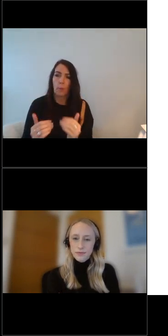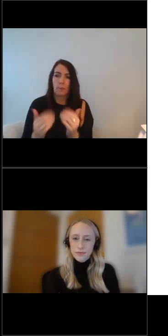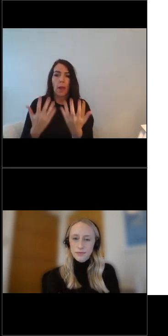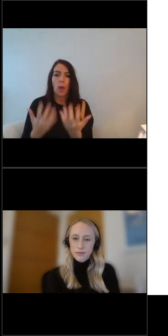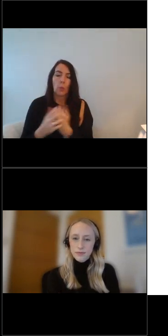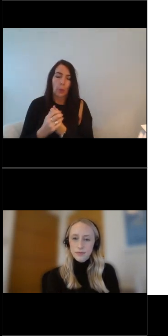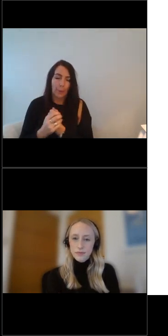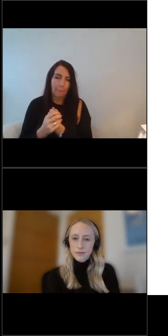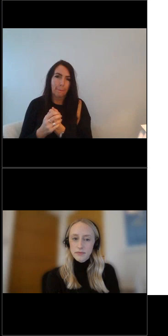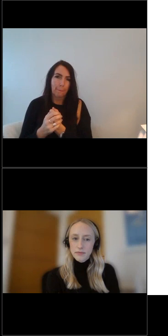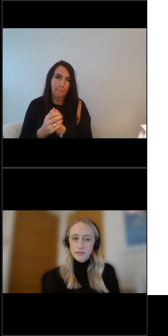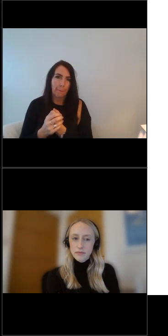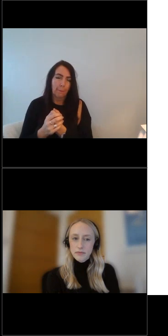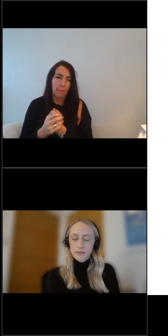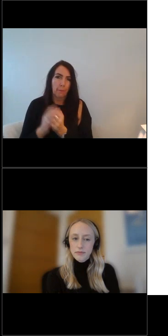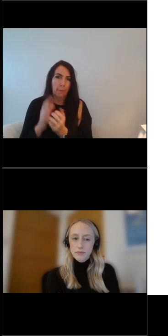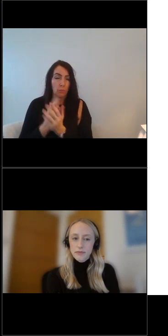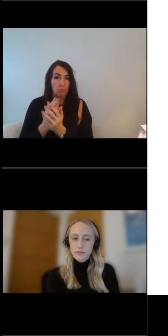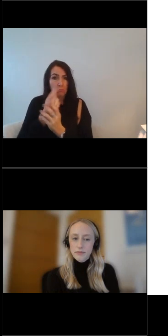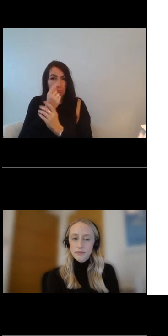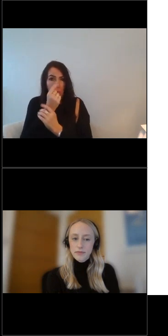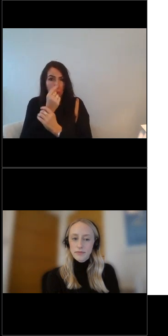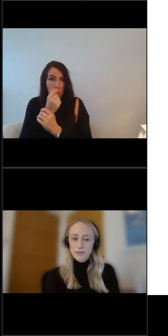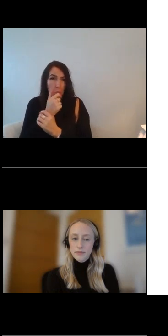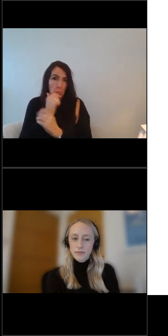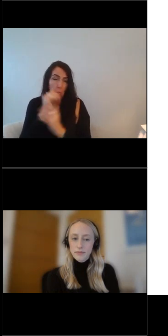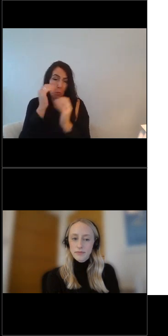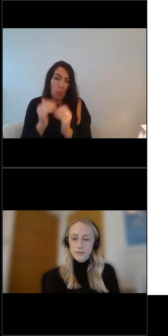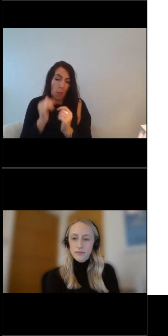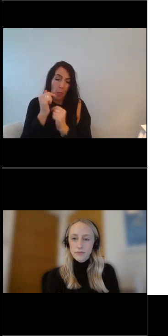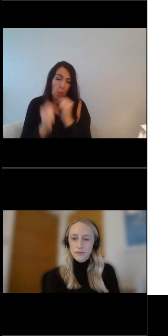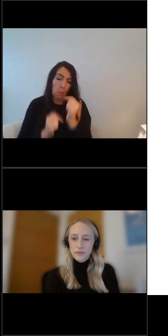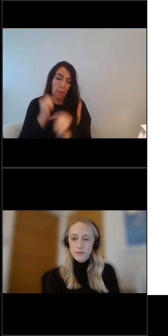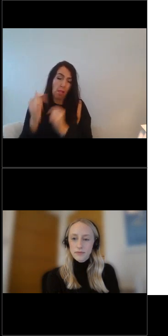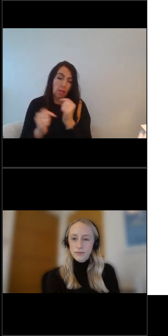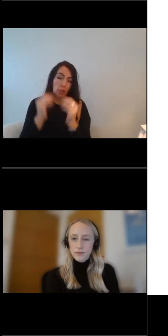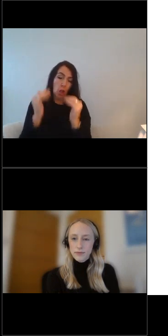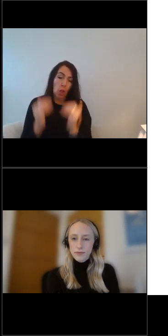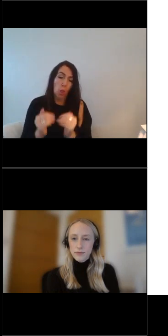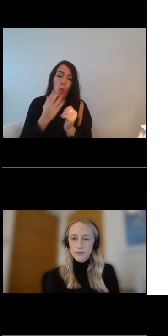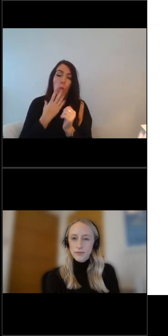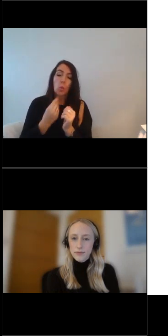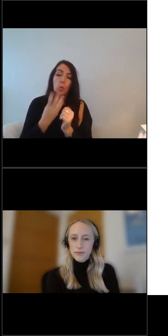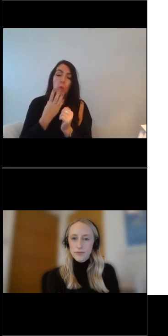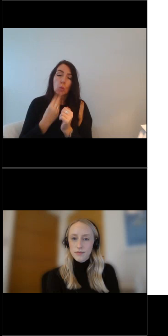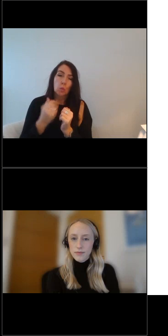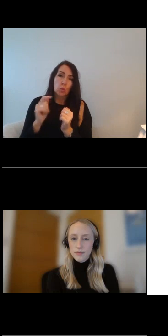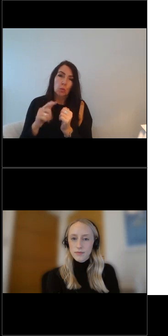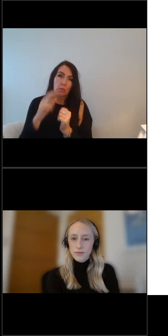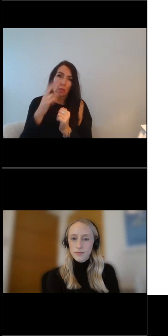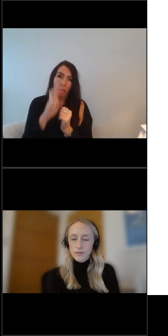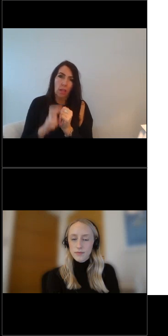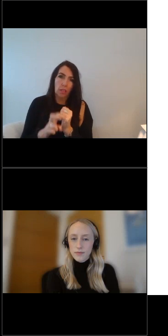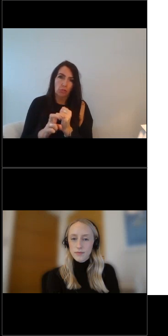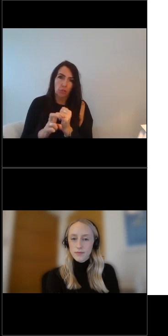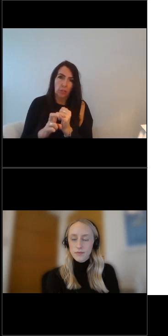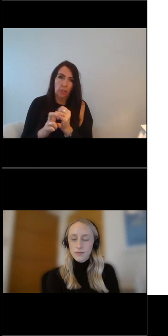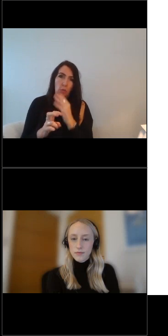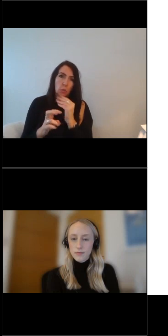And actually, it's quite possible to get a low mileage, low use electric